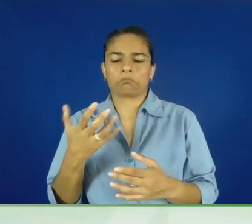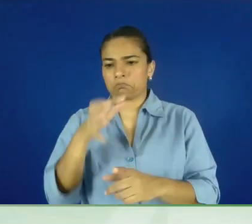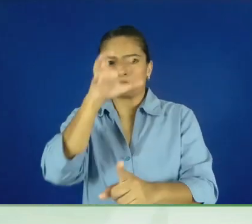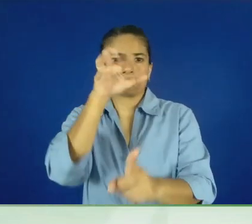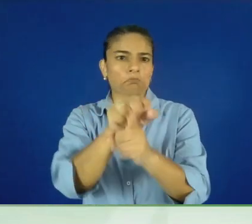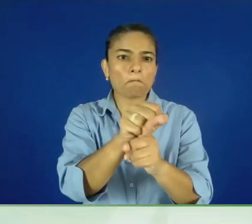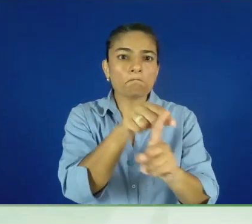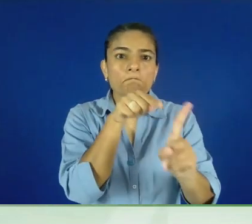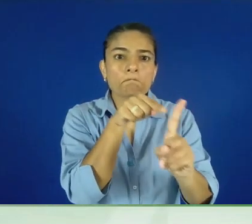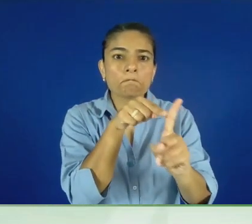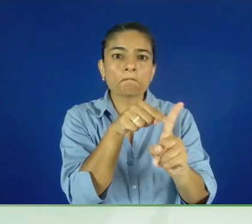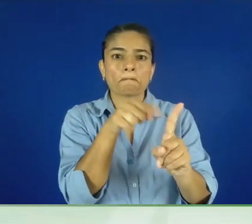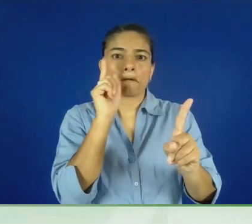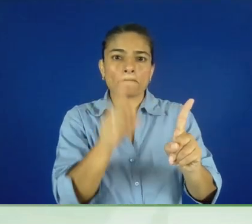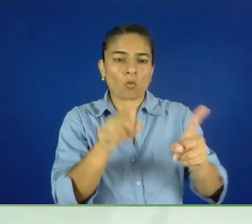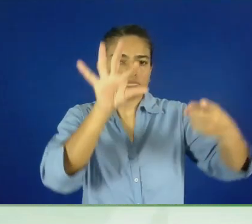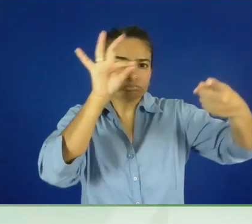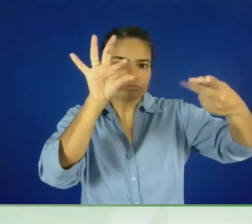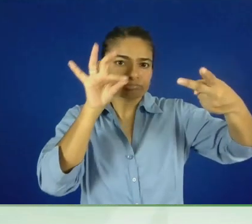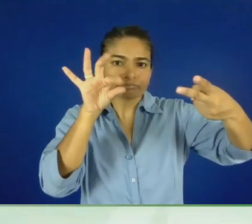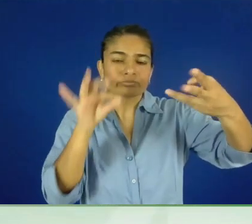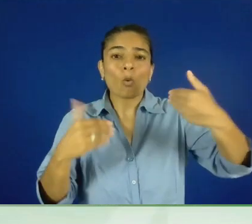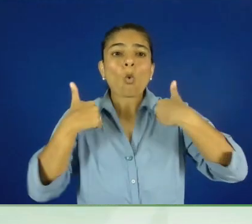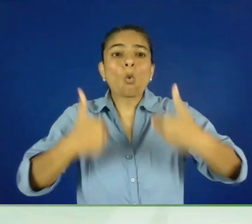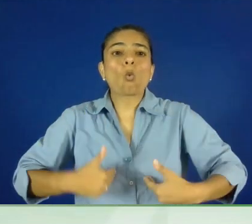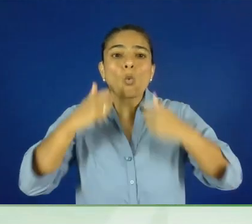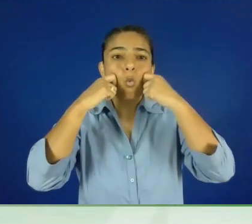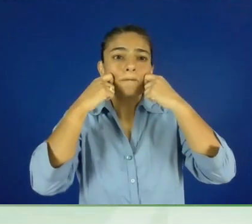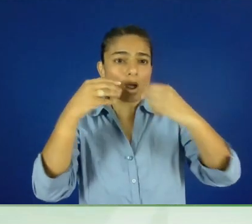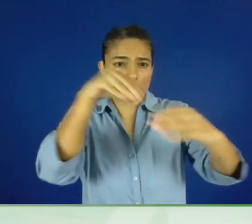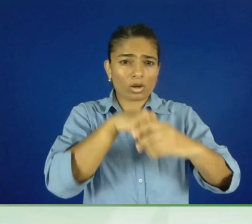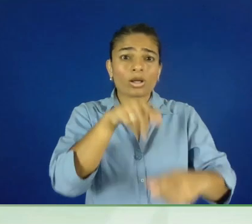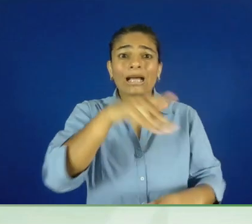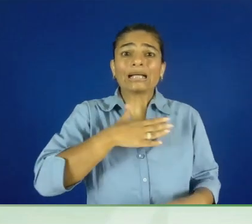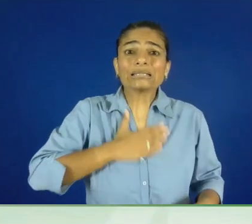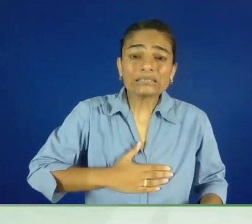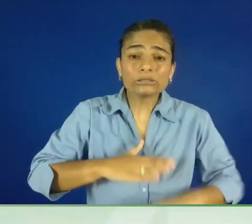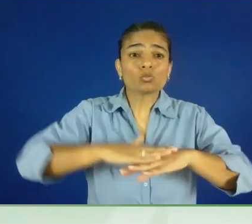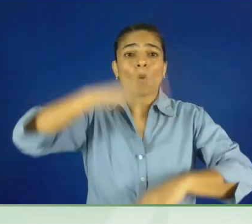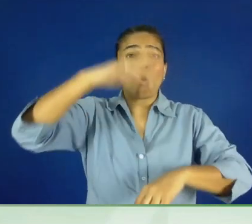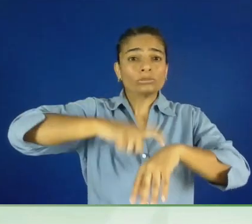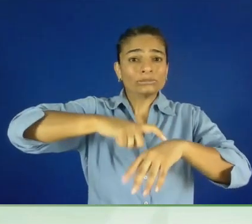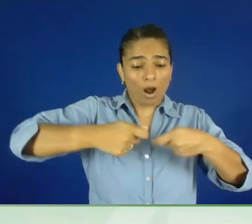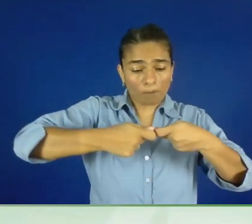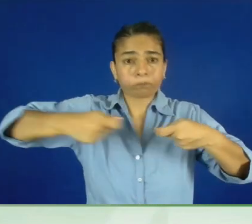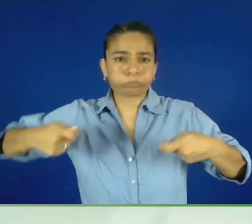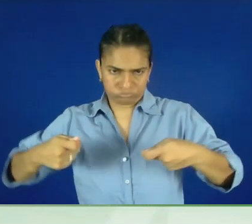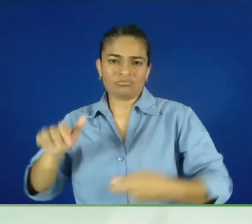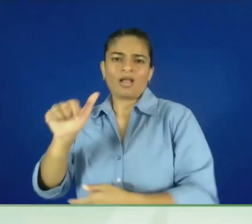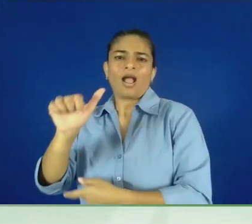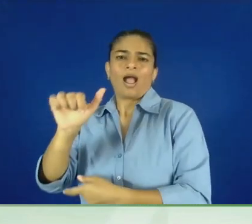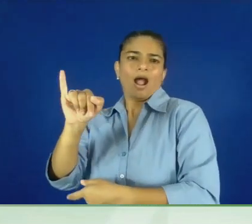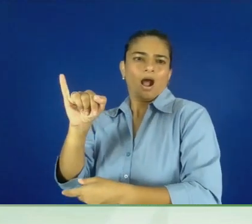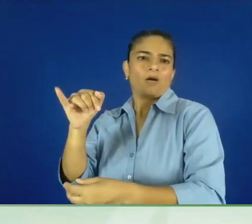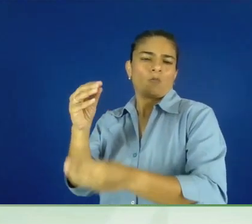time, if you have a problem with the AI system, you should be able to share that. And to make sure that there is